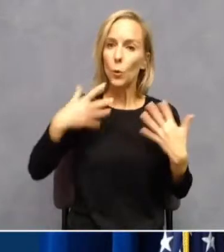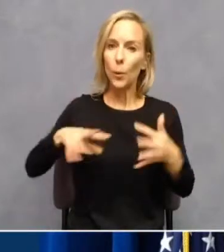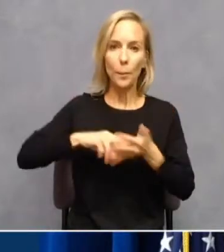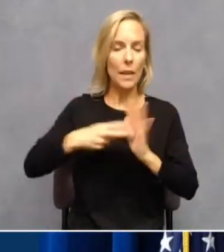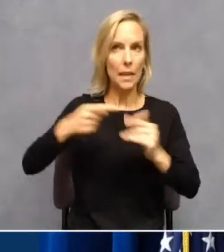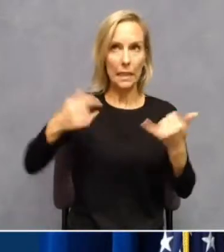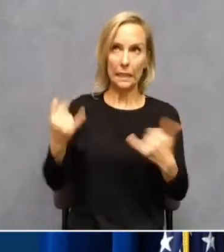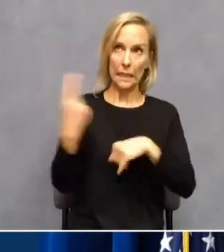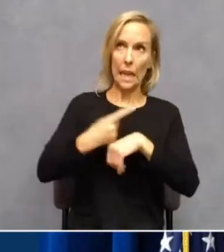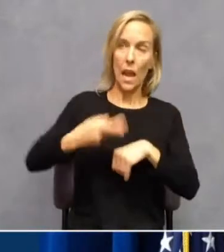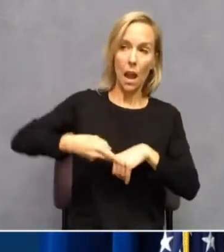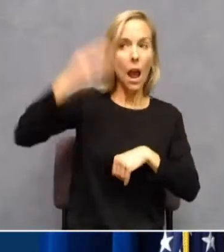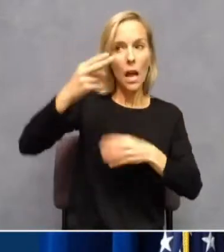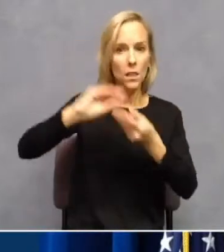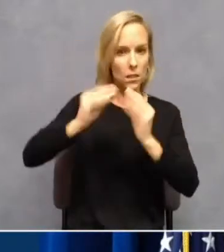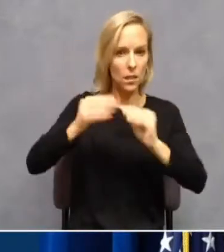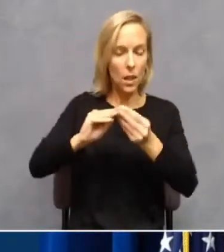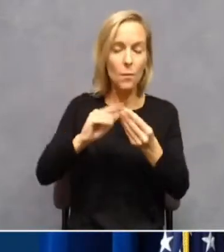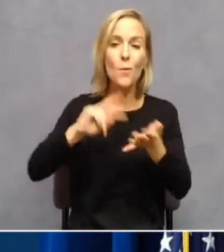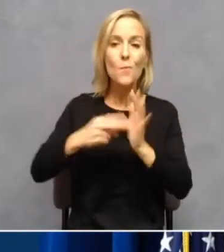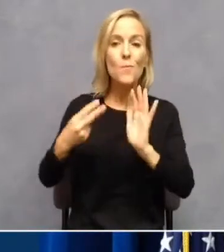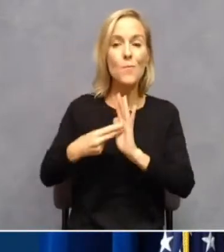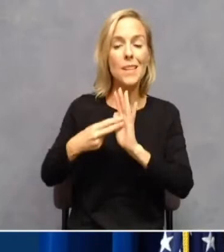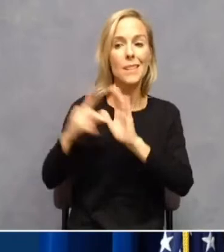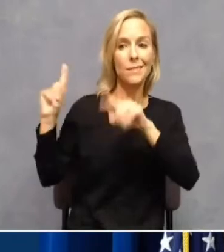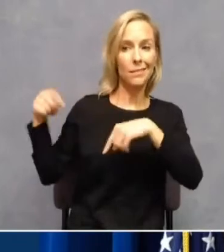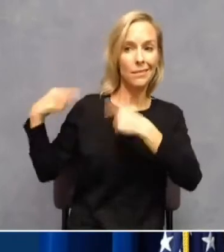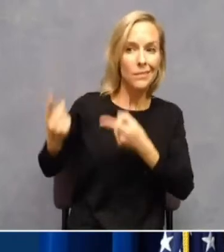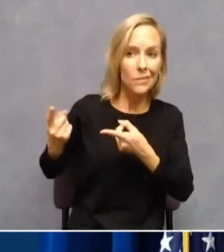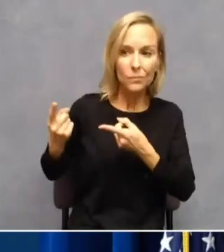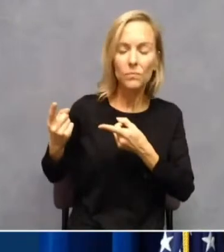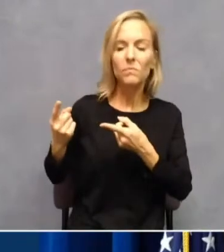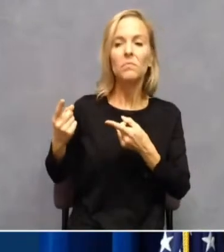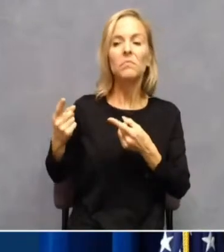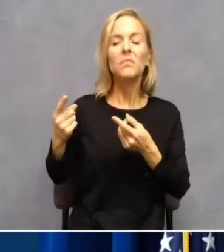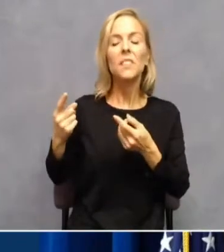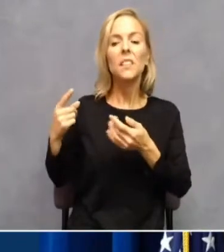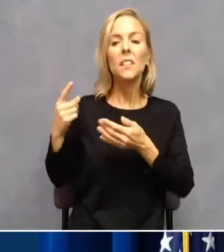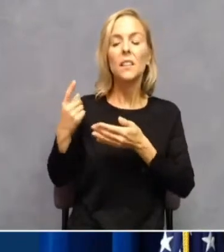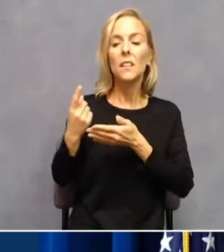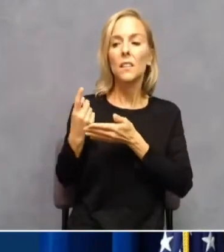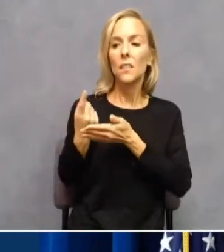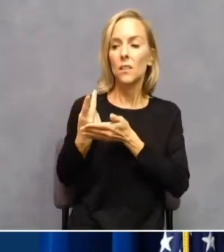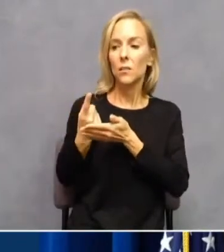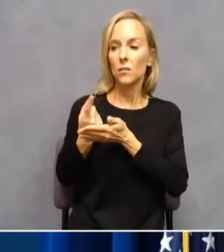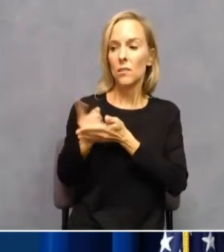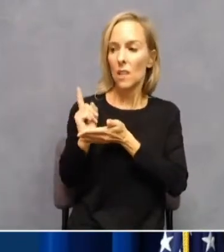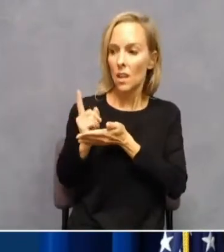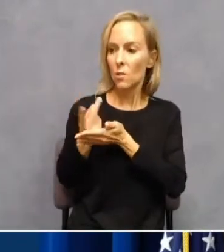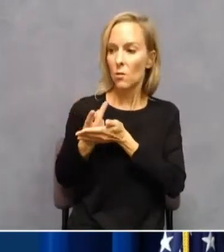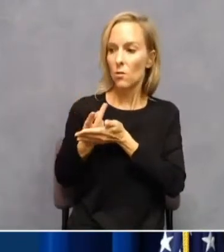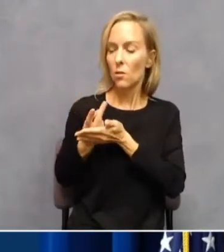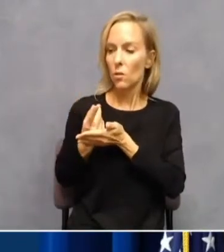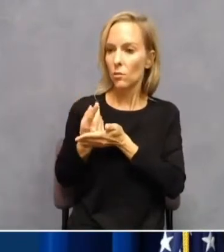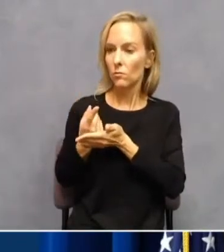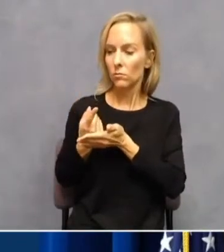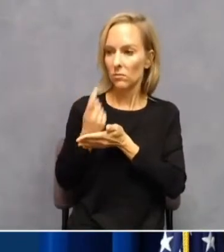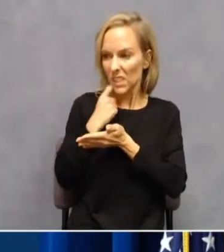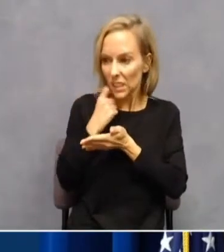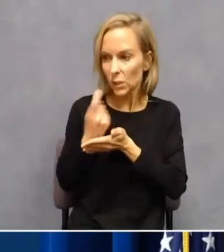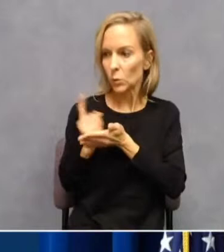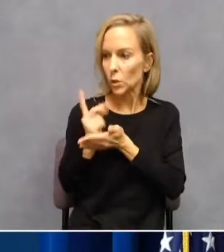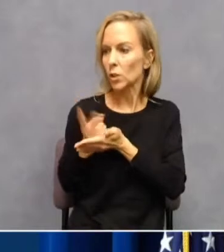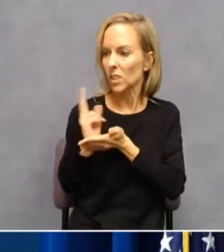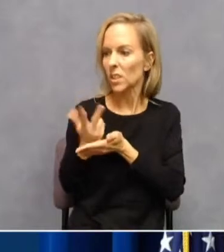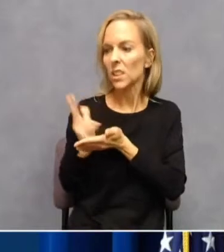couple weeks, we've probably been a little casual or a little lax. And while I see people out there stepping it up, it takes a little bit of time